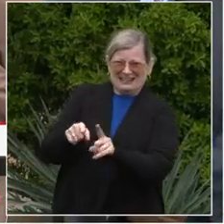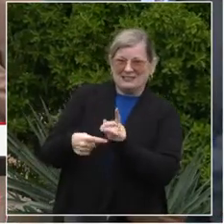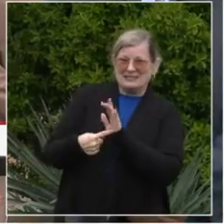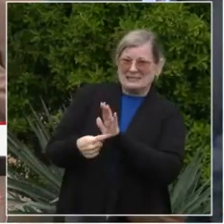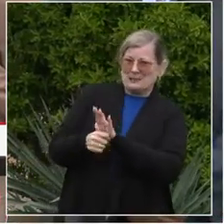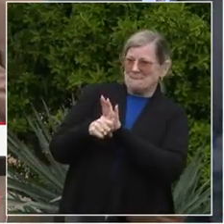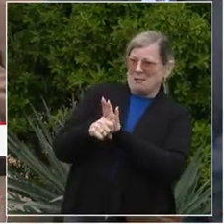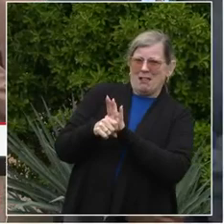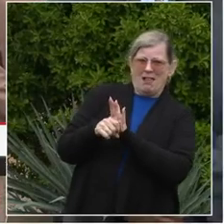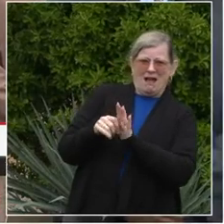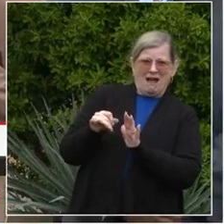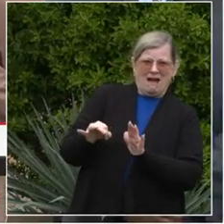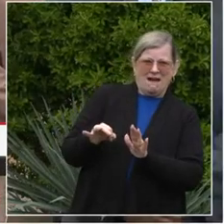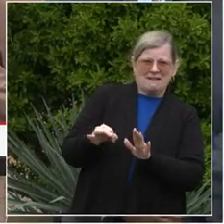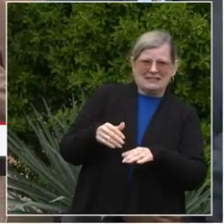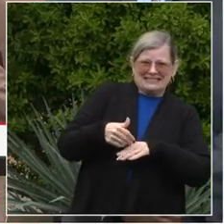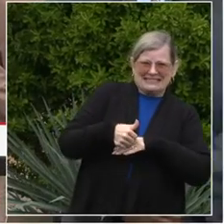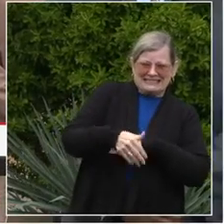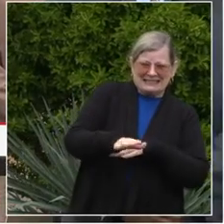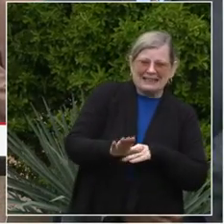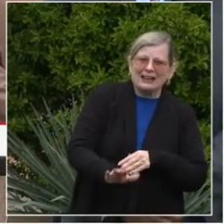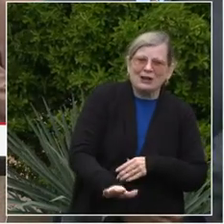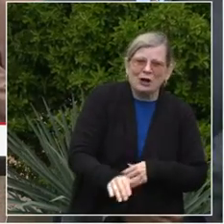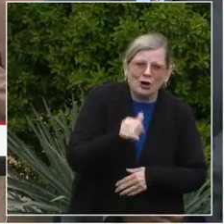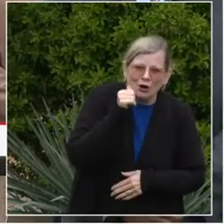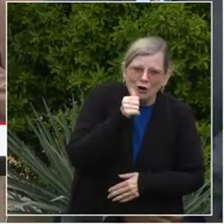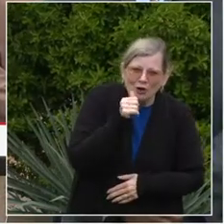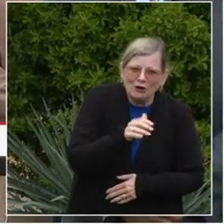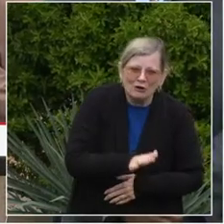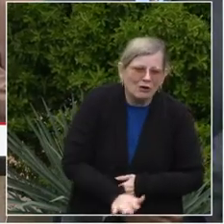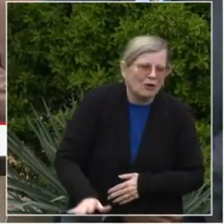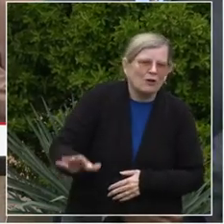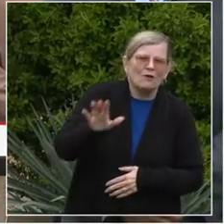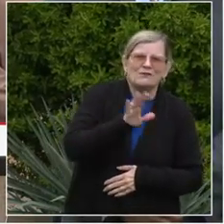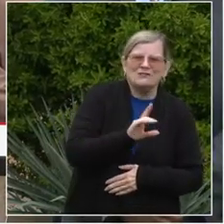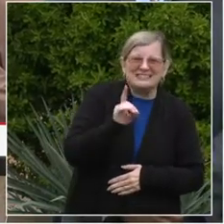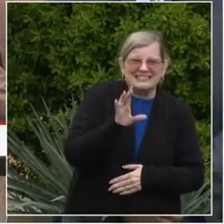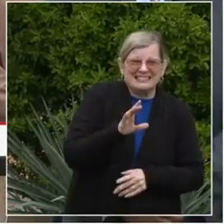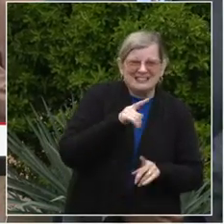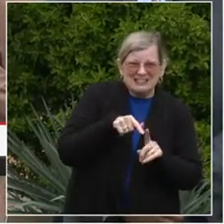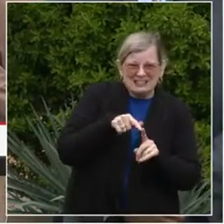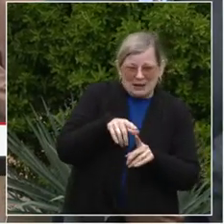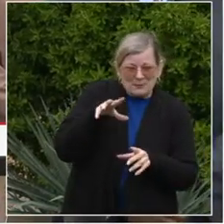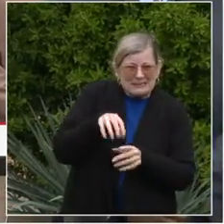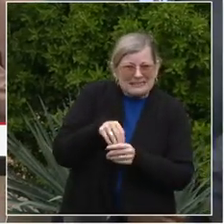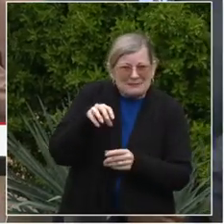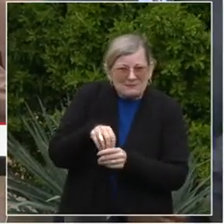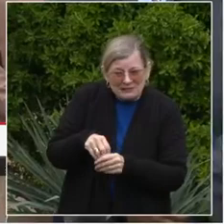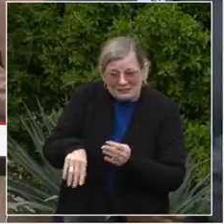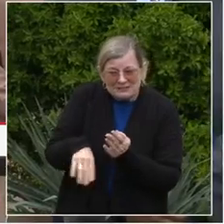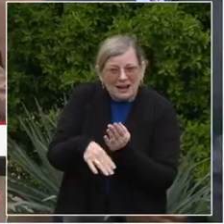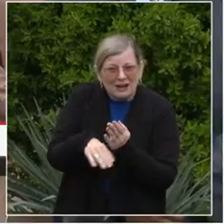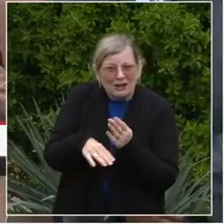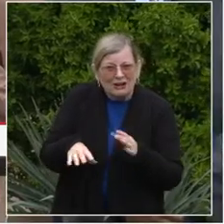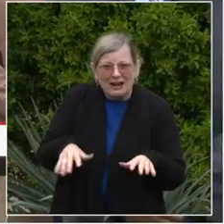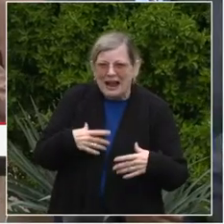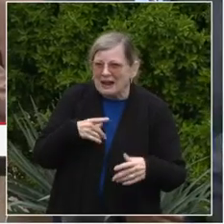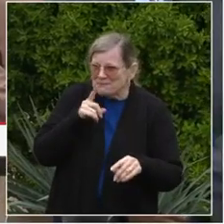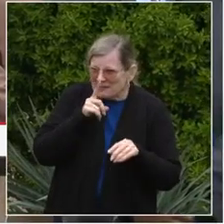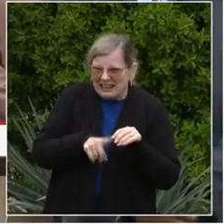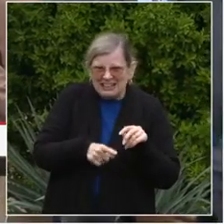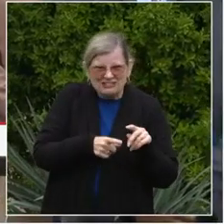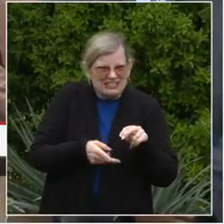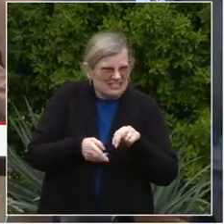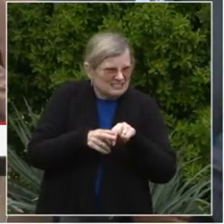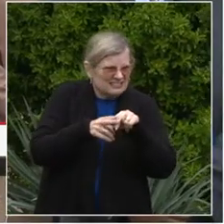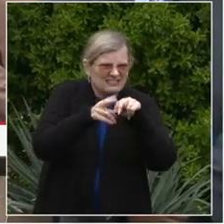all over Washington, D.C. Who are participating in soccer, I believe, at increasing